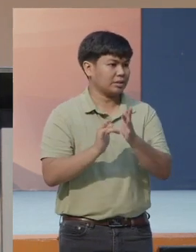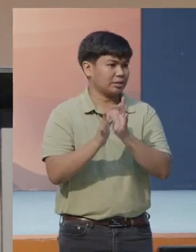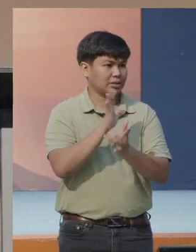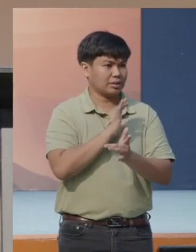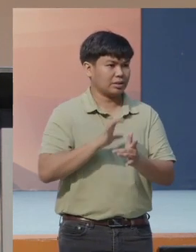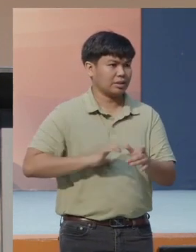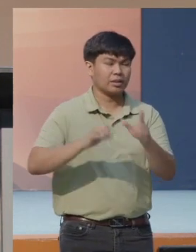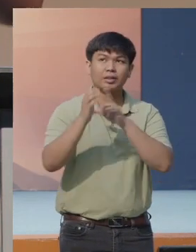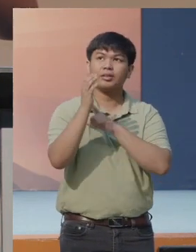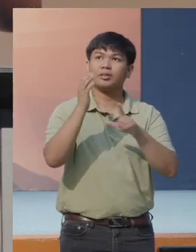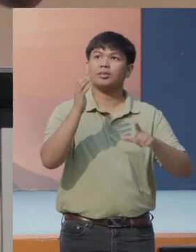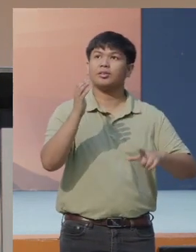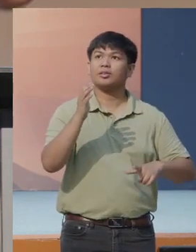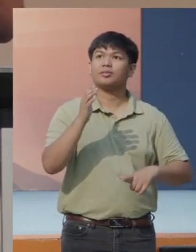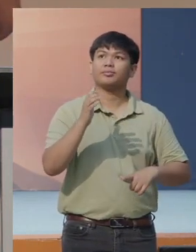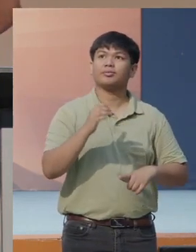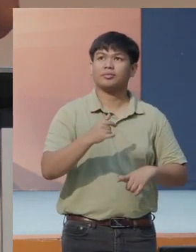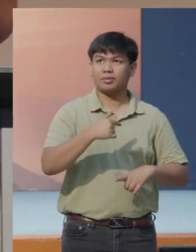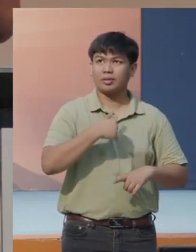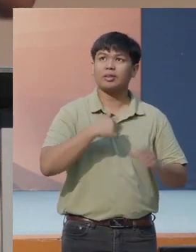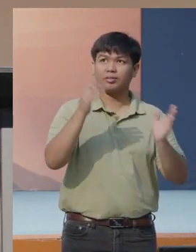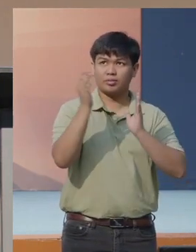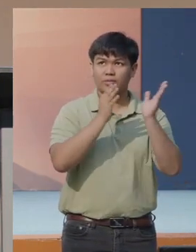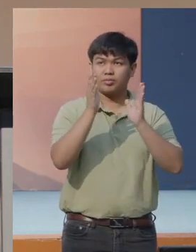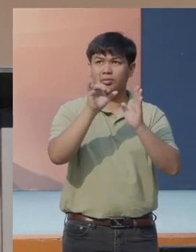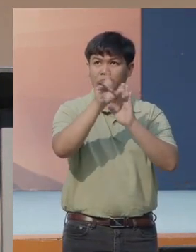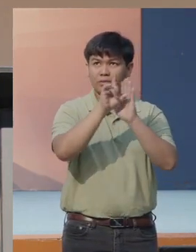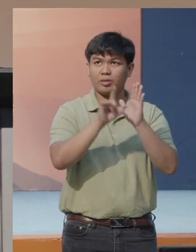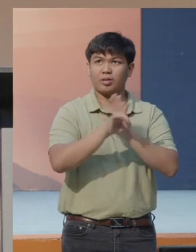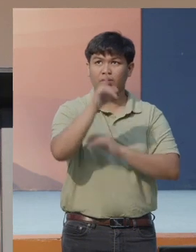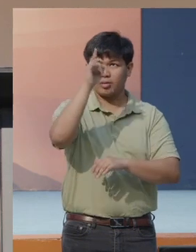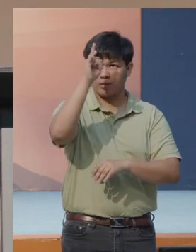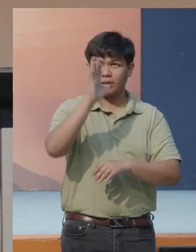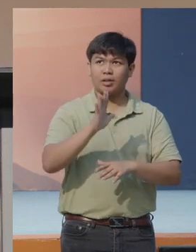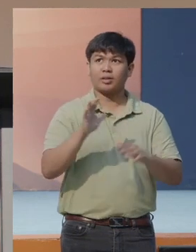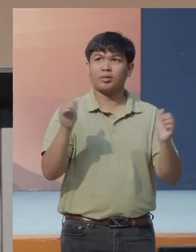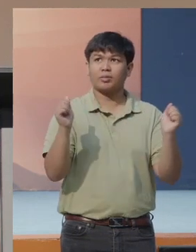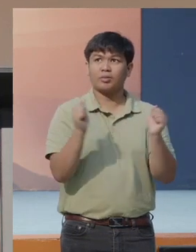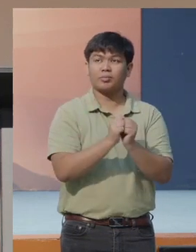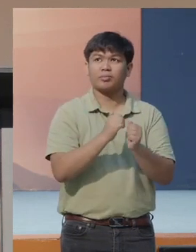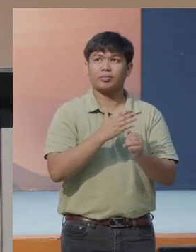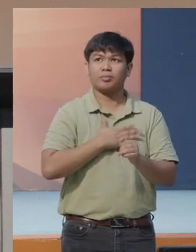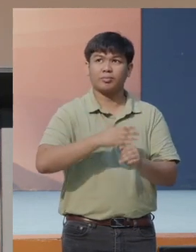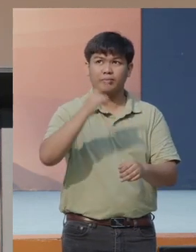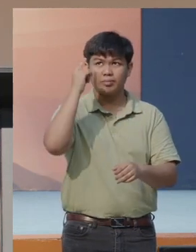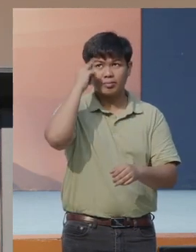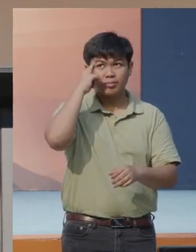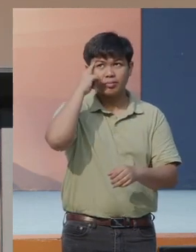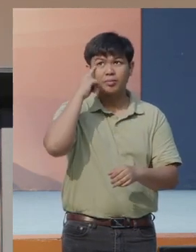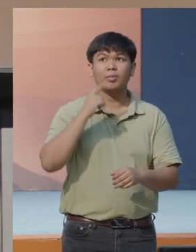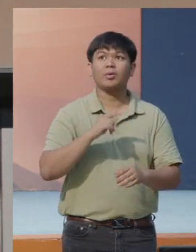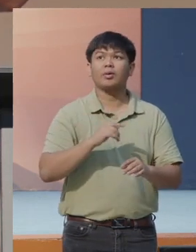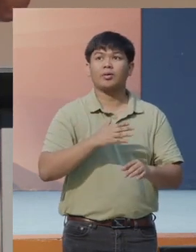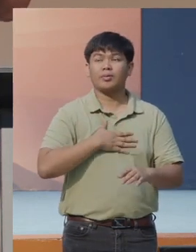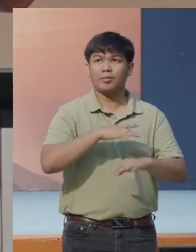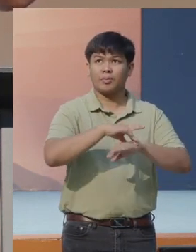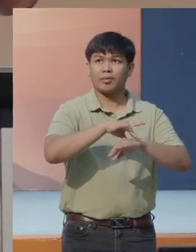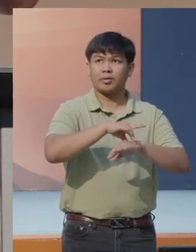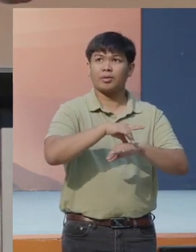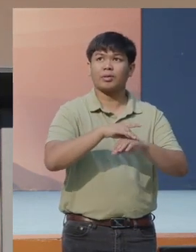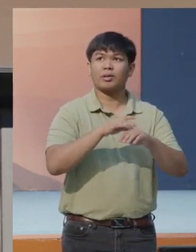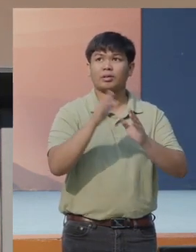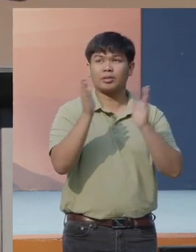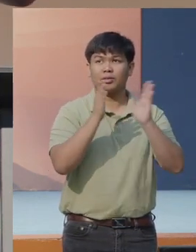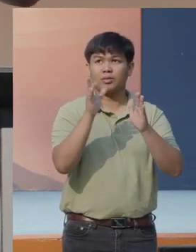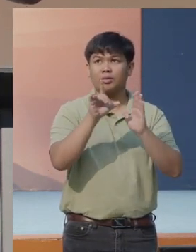Christ our Lord. So then, I myself serve the law of God with mine, but with my flesh I